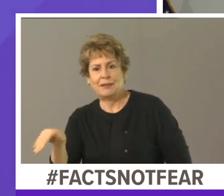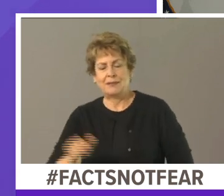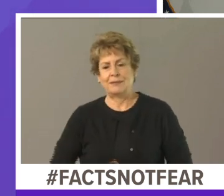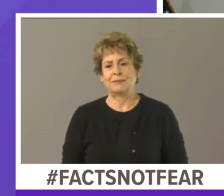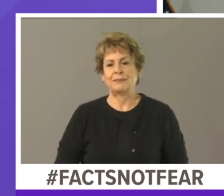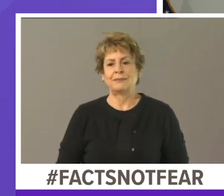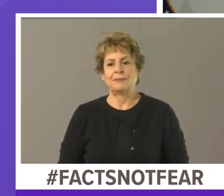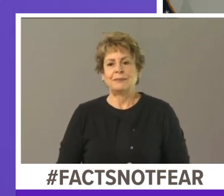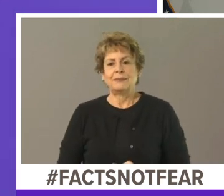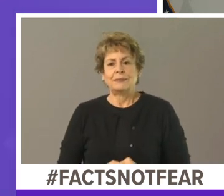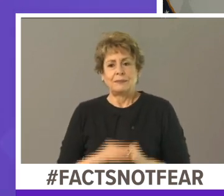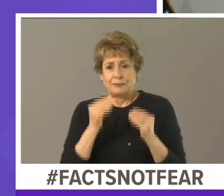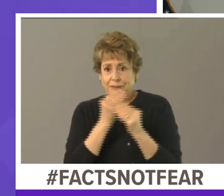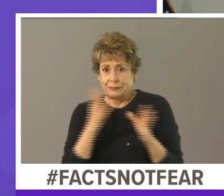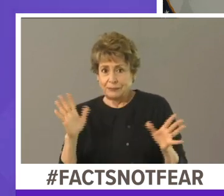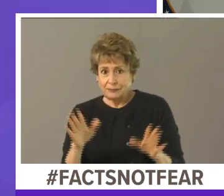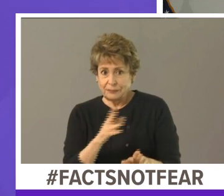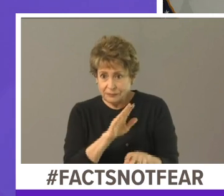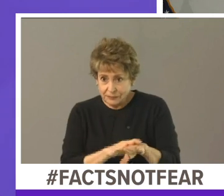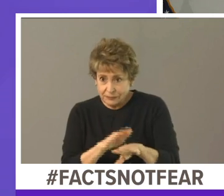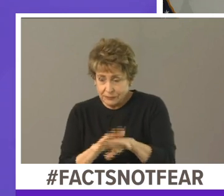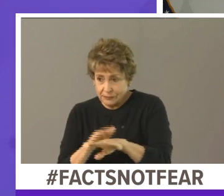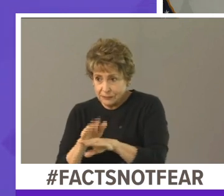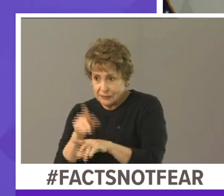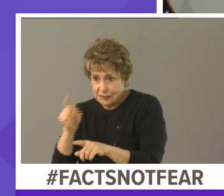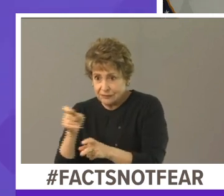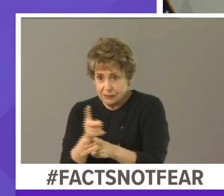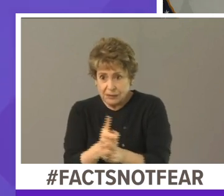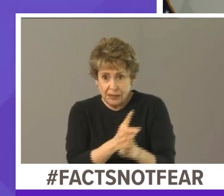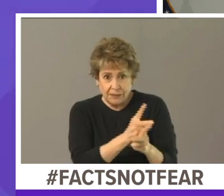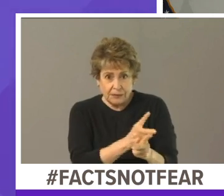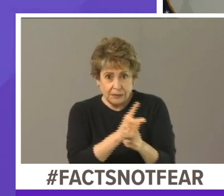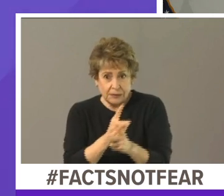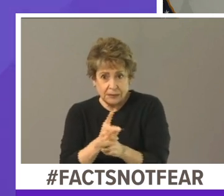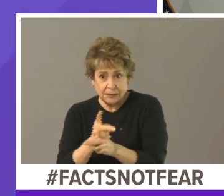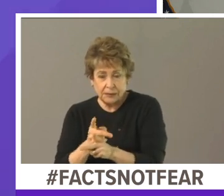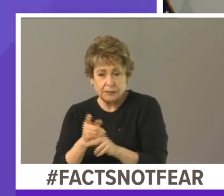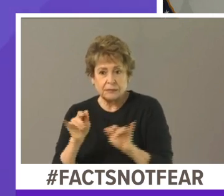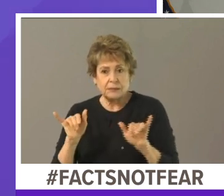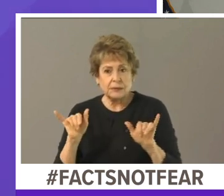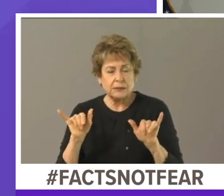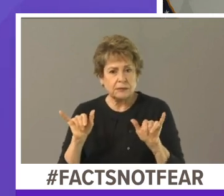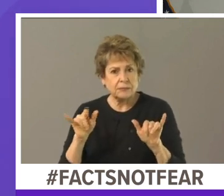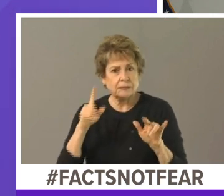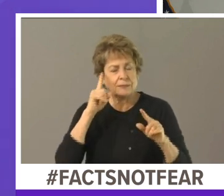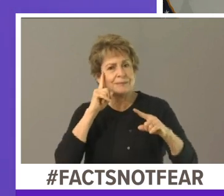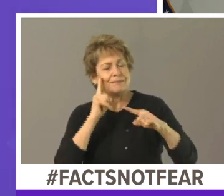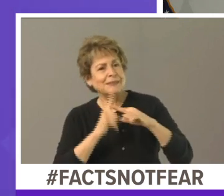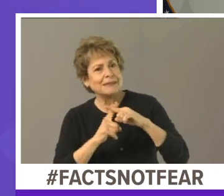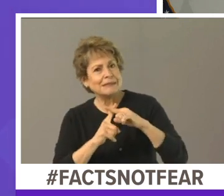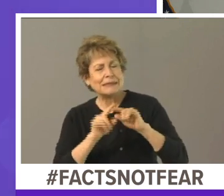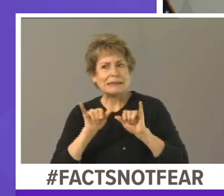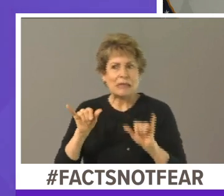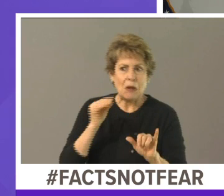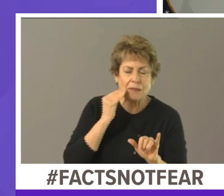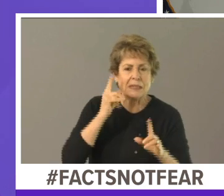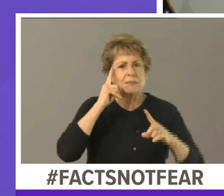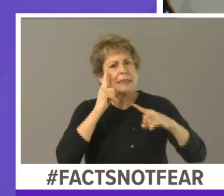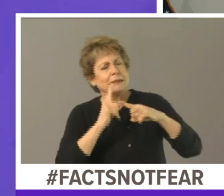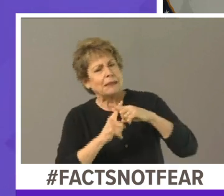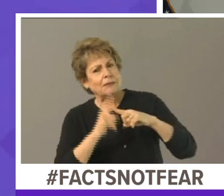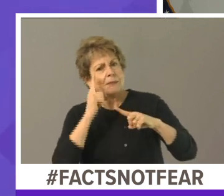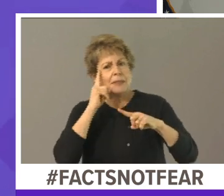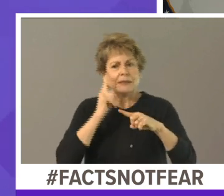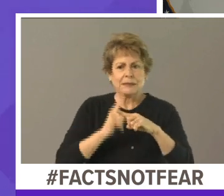have some hope and optimism for what is possible in the very near future in the state of